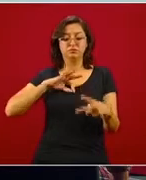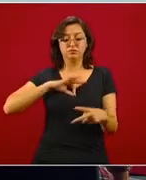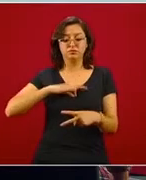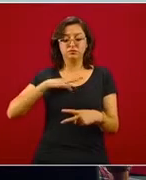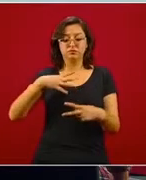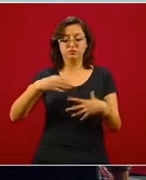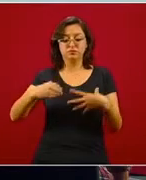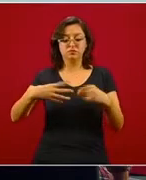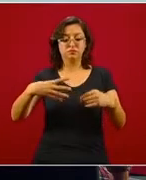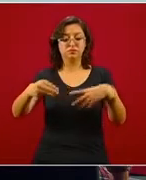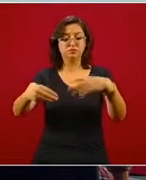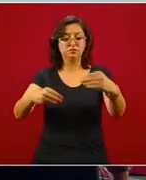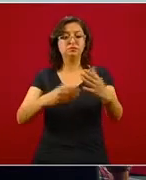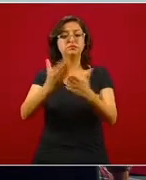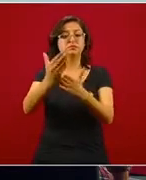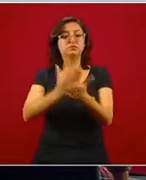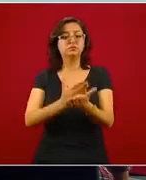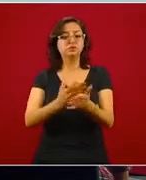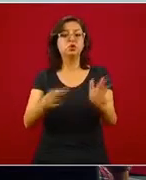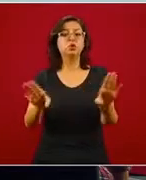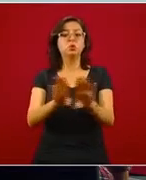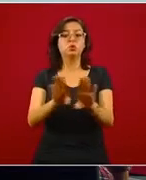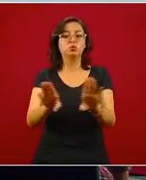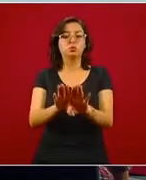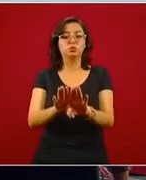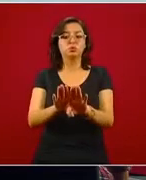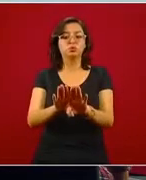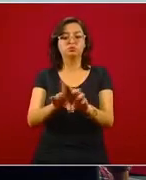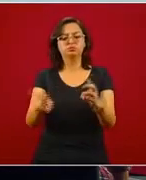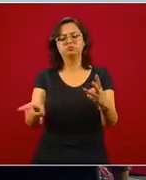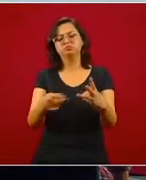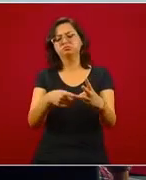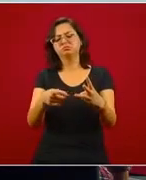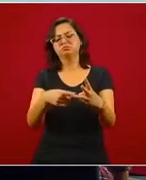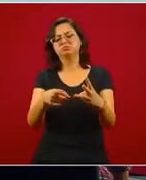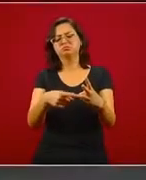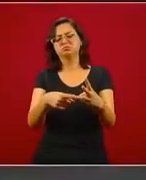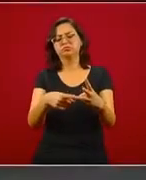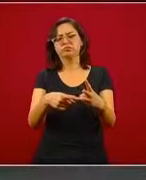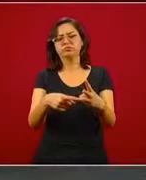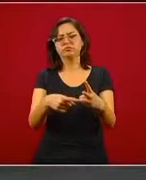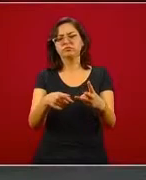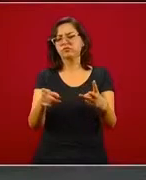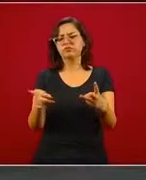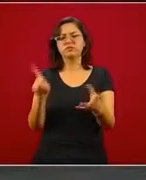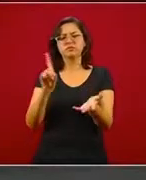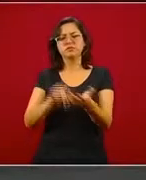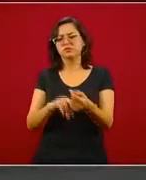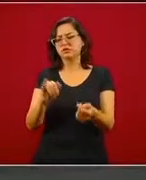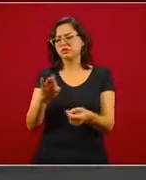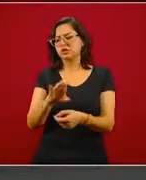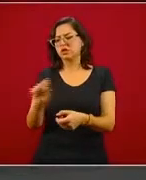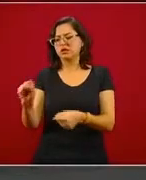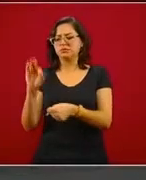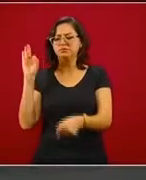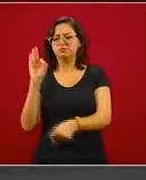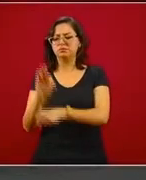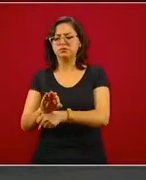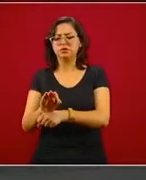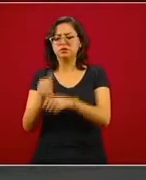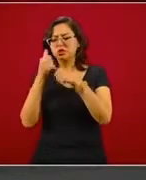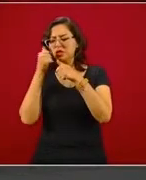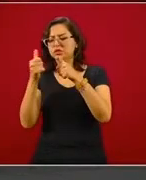Um, I will be addressing this more deeply in how we are minimizing the transmission rate and the